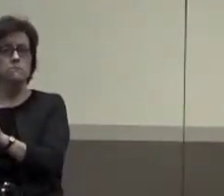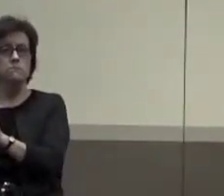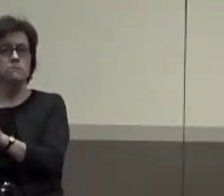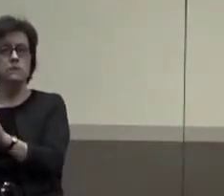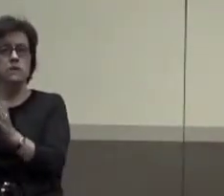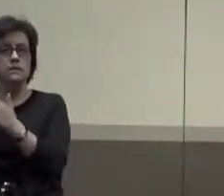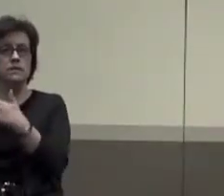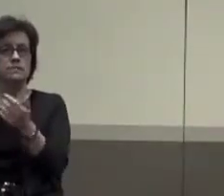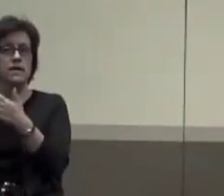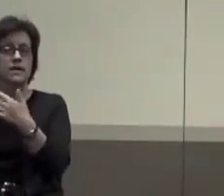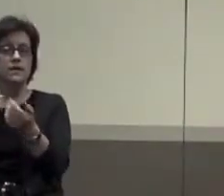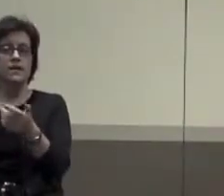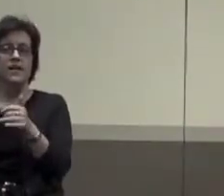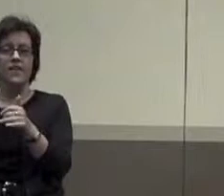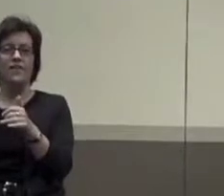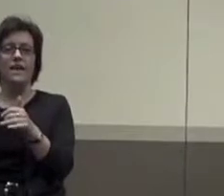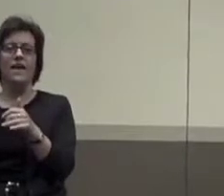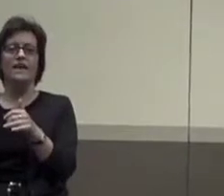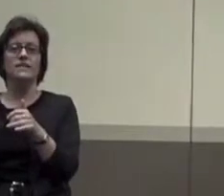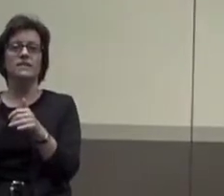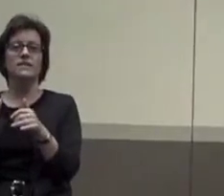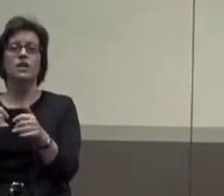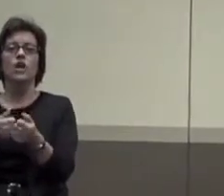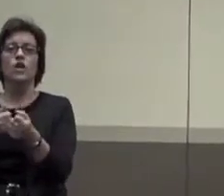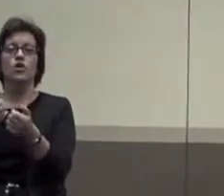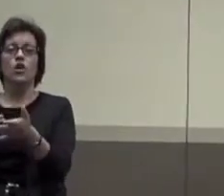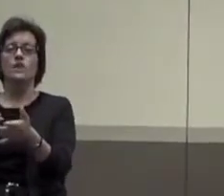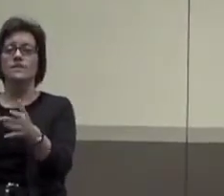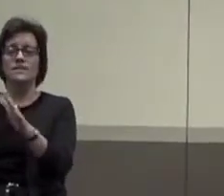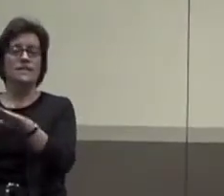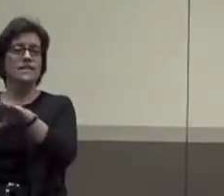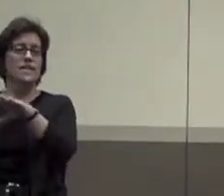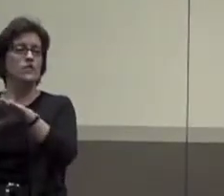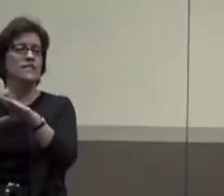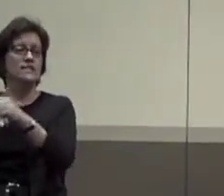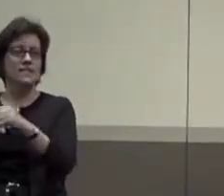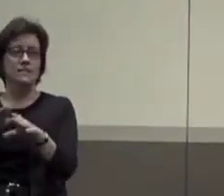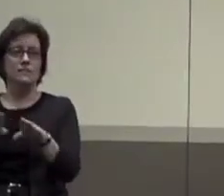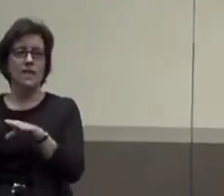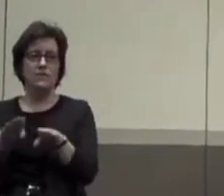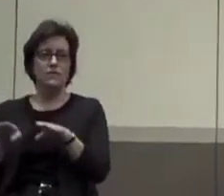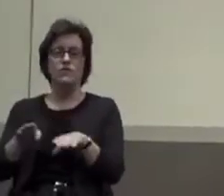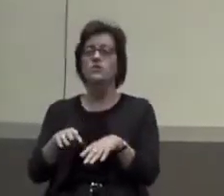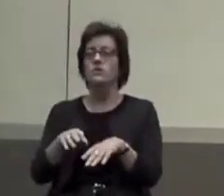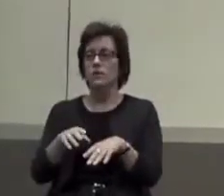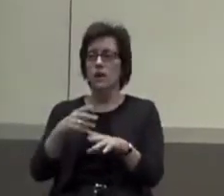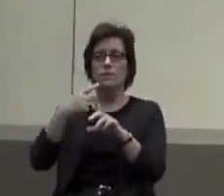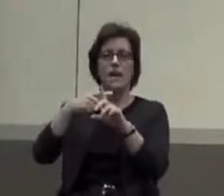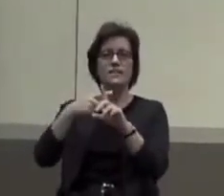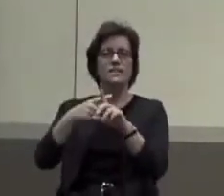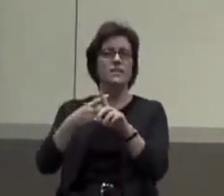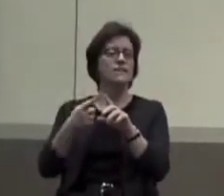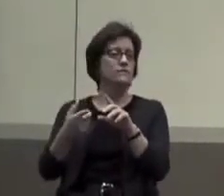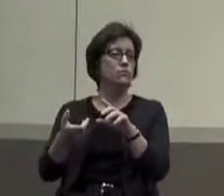That reinforcement causes an increase in the behavior, is positive reinforcement.